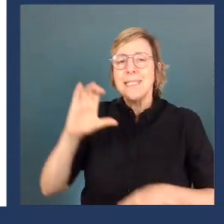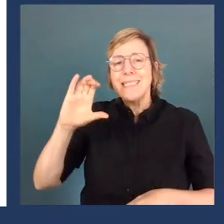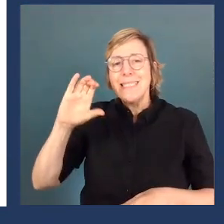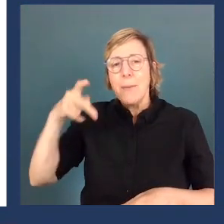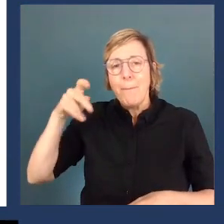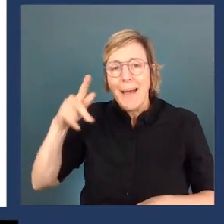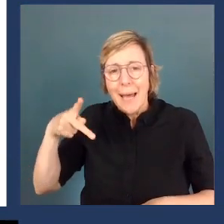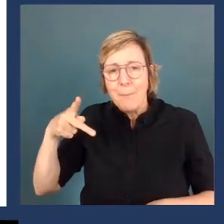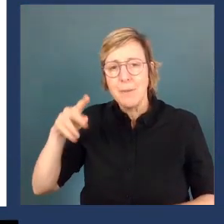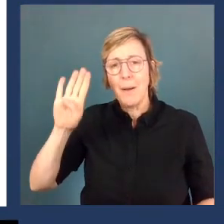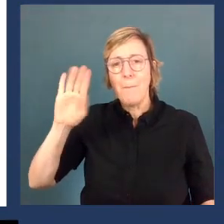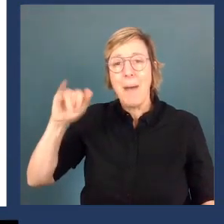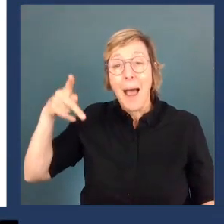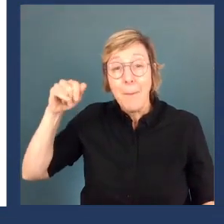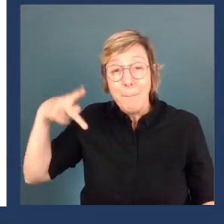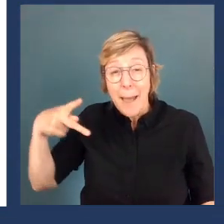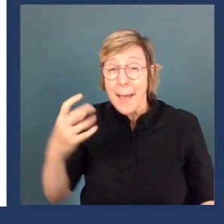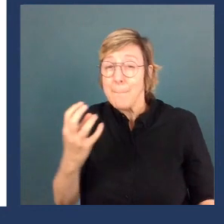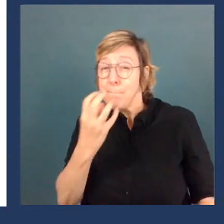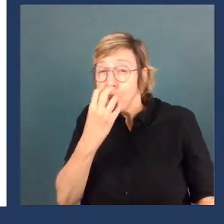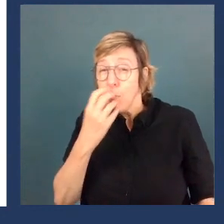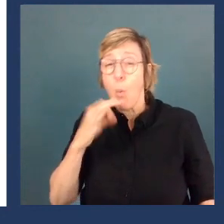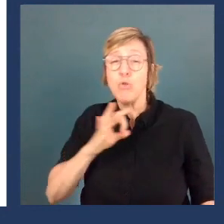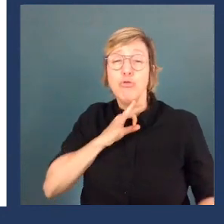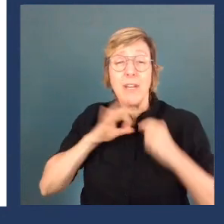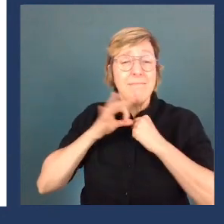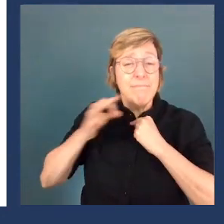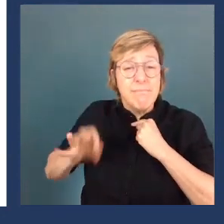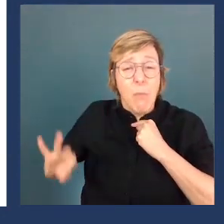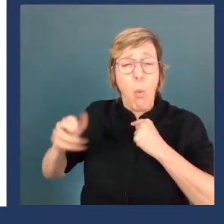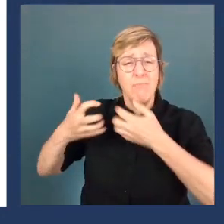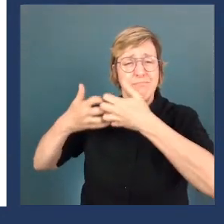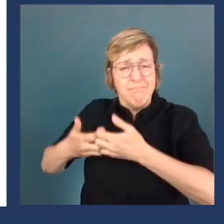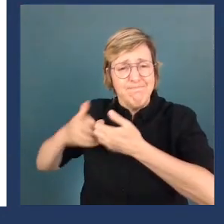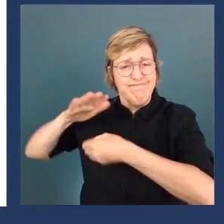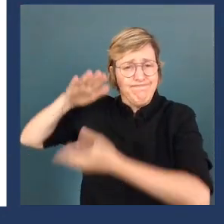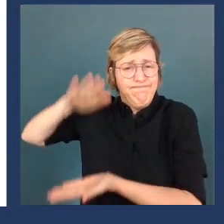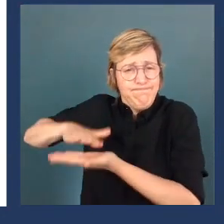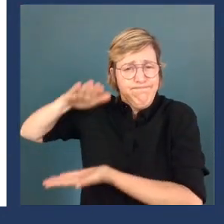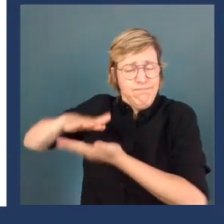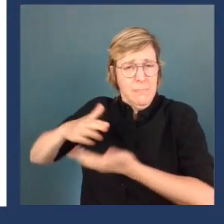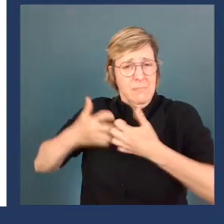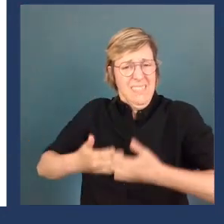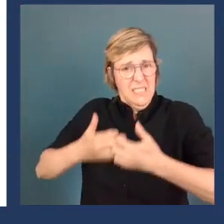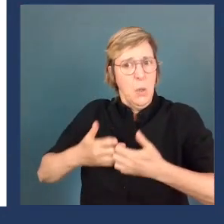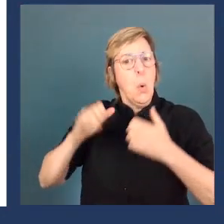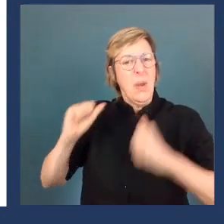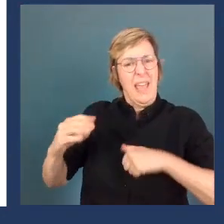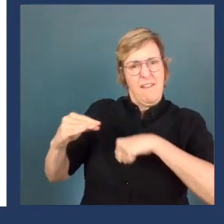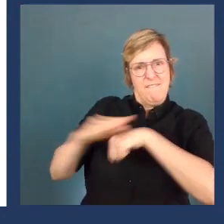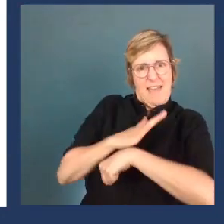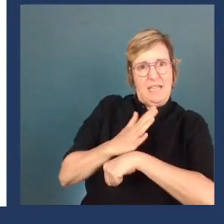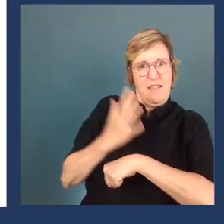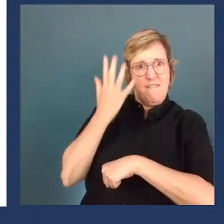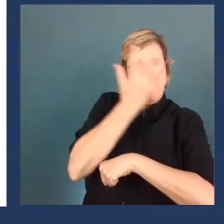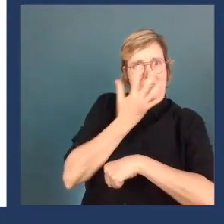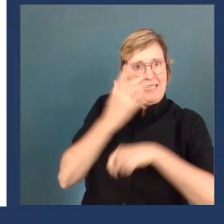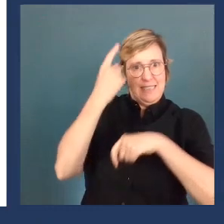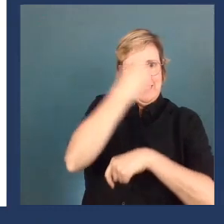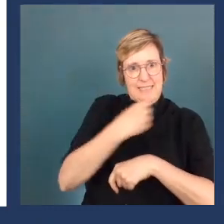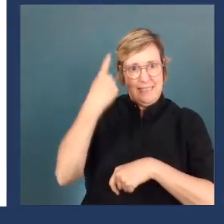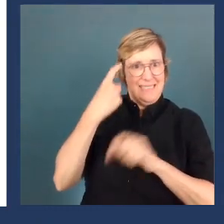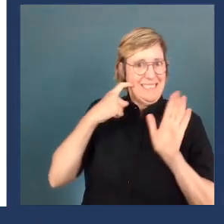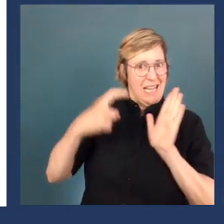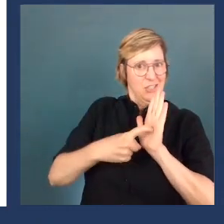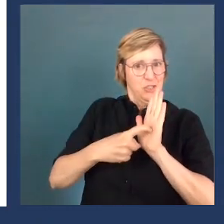BiPAPs, trach, or ventilator solutions. Those can interfere with face detection. So in these images, you can see Stephen Hawking.